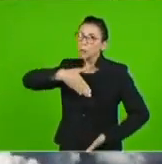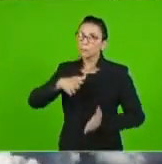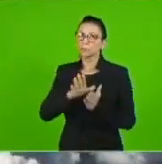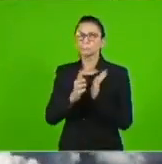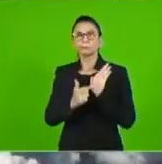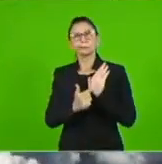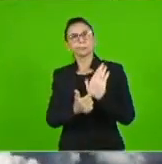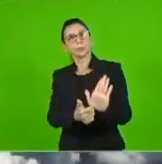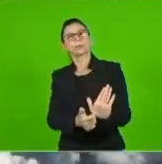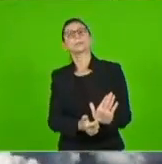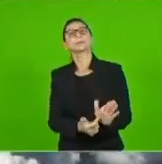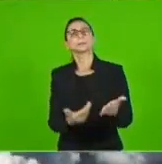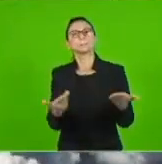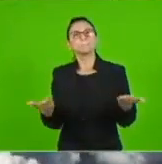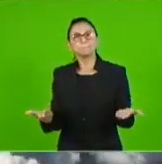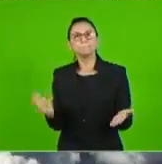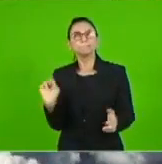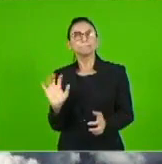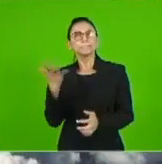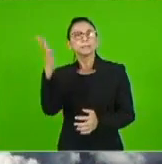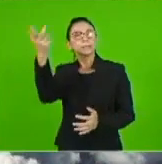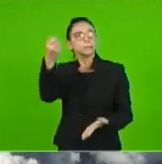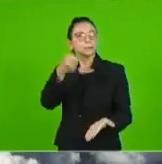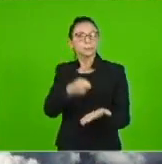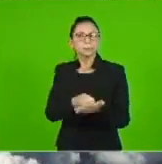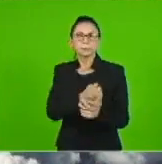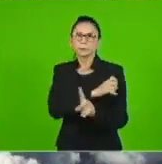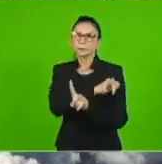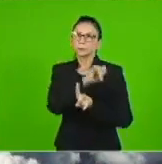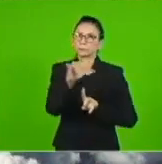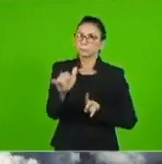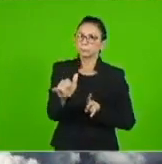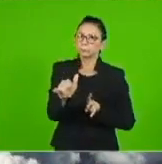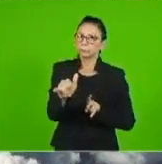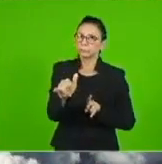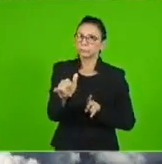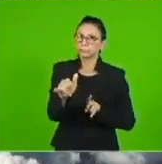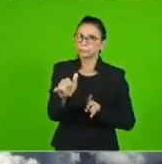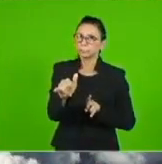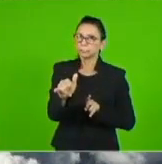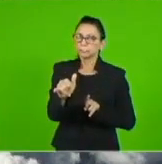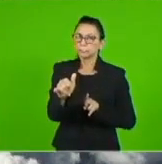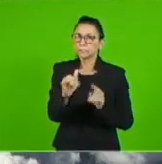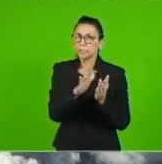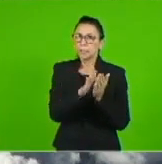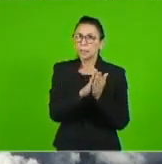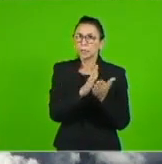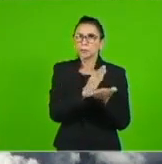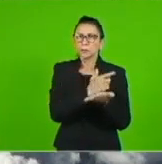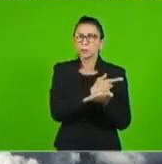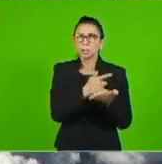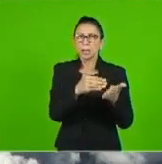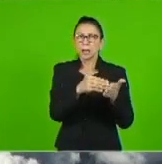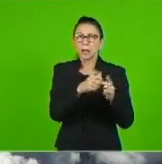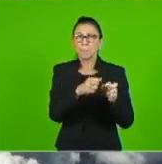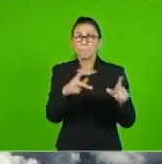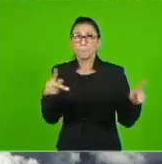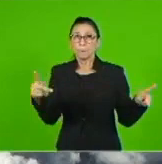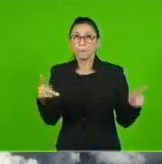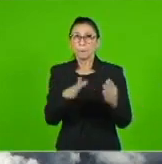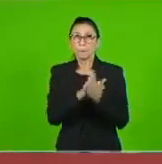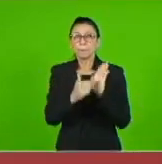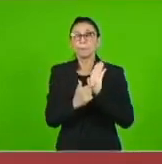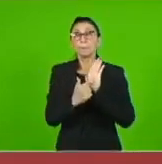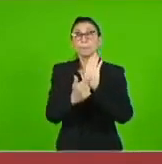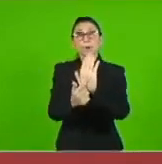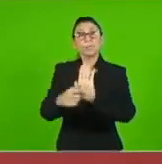there, evidencing and showing the fulfillment of the prophecy. The whole Bible, my brethren,